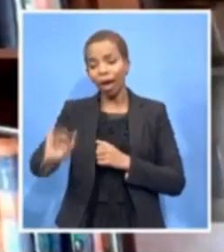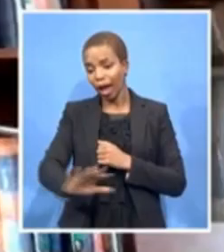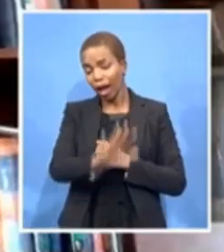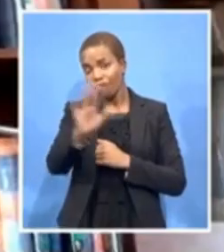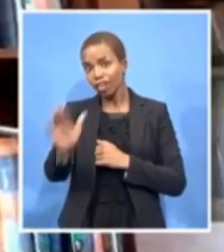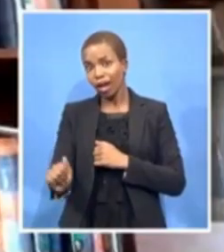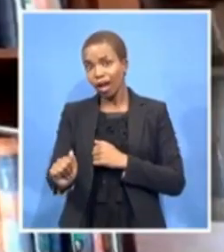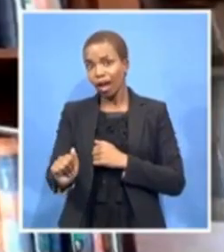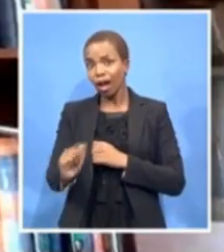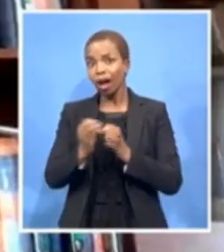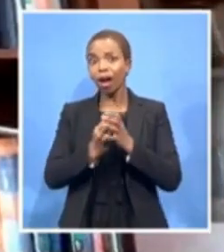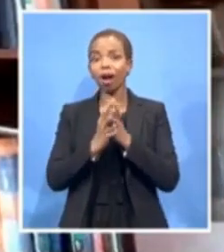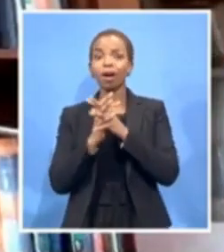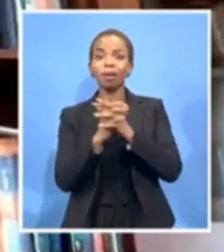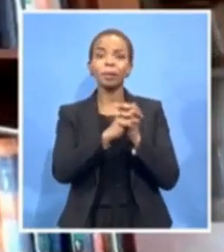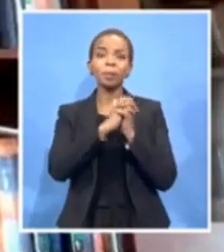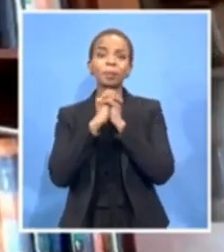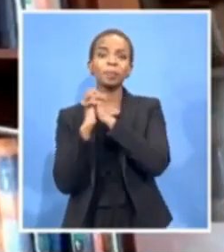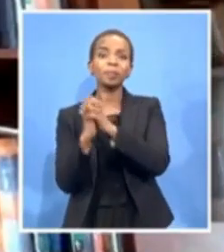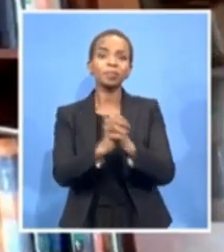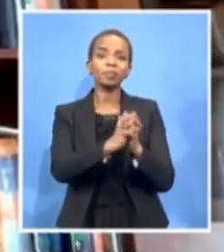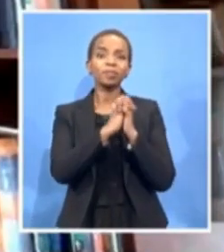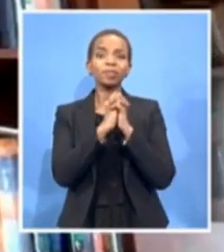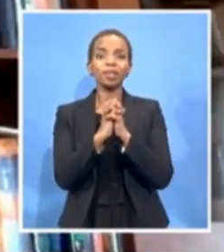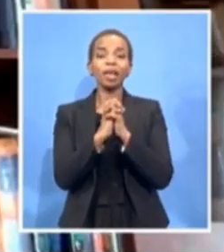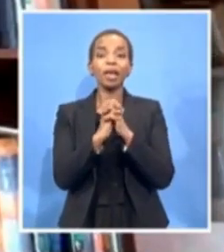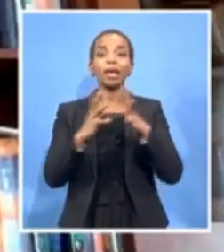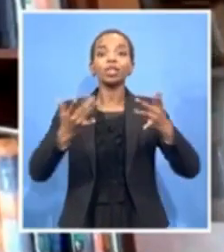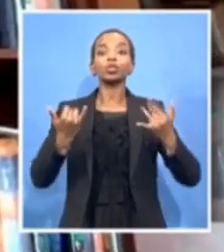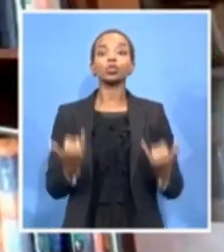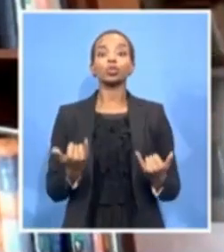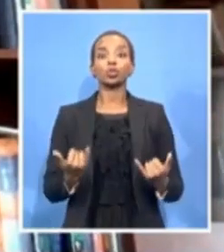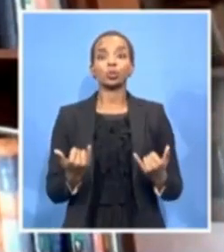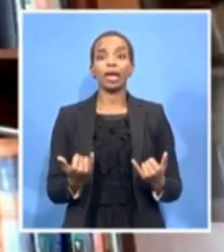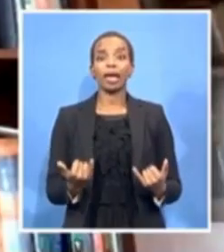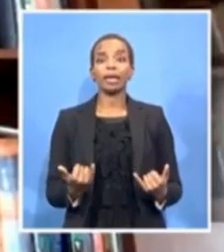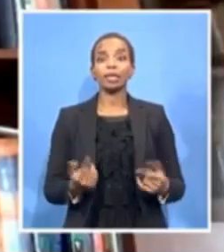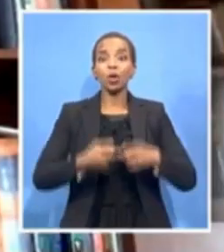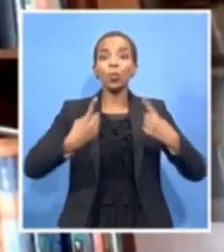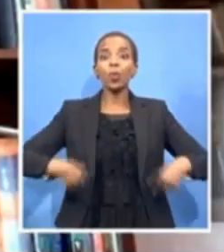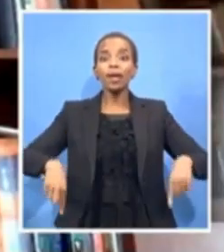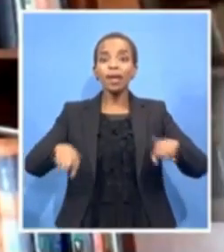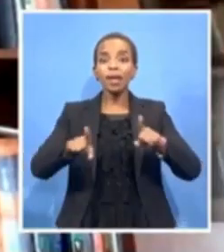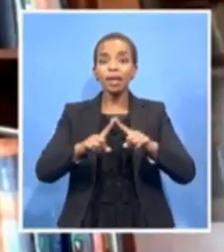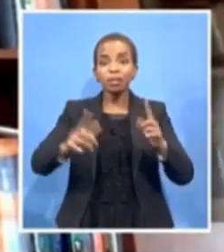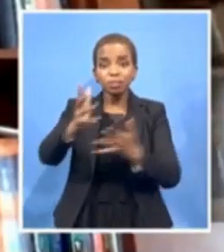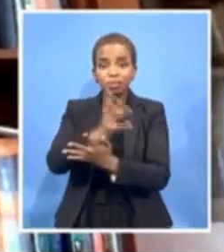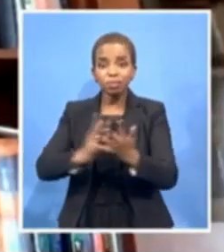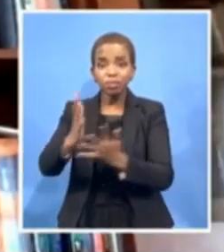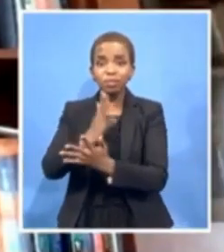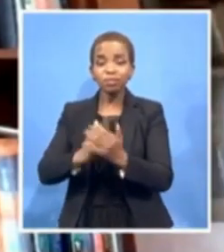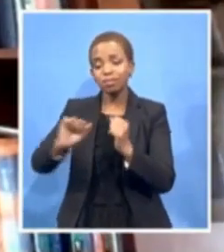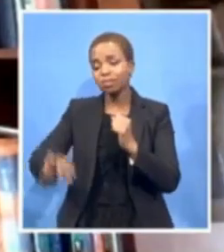Today, when we talk about Pan-Africanism, we must remind ourselves